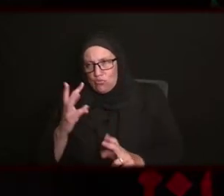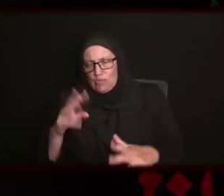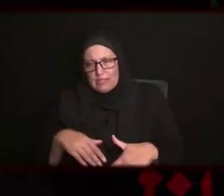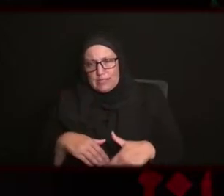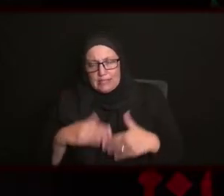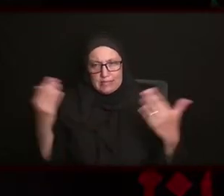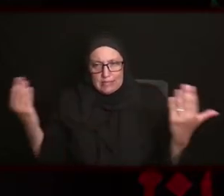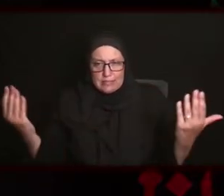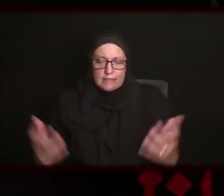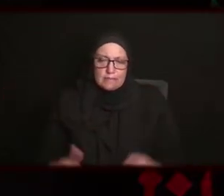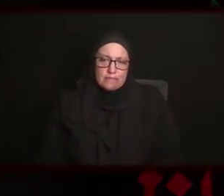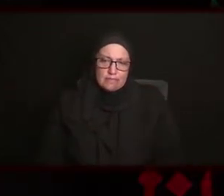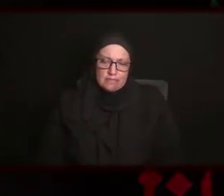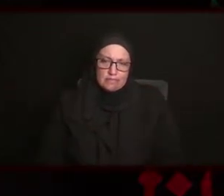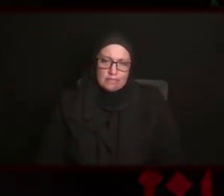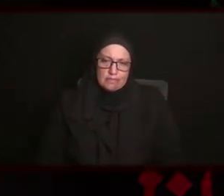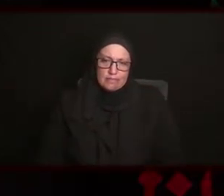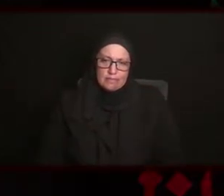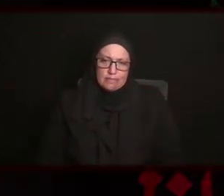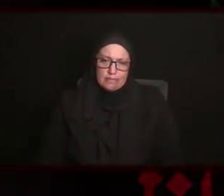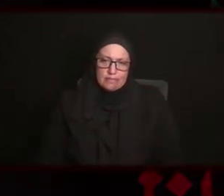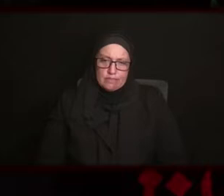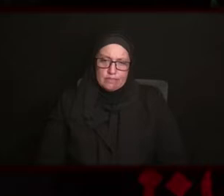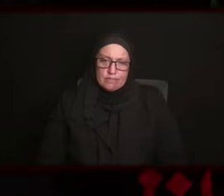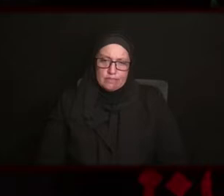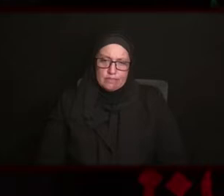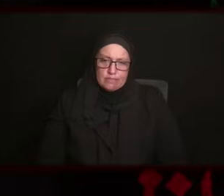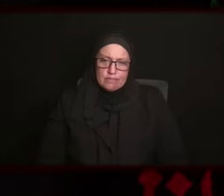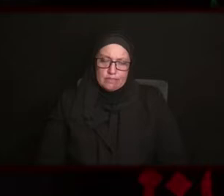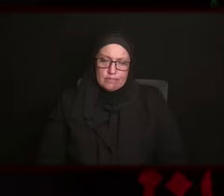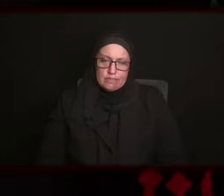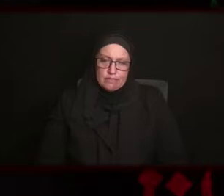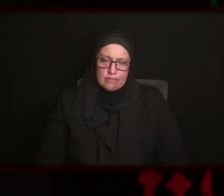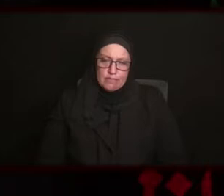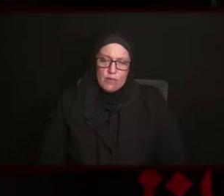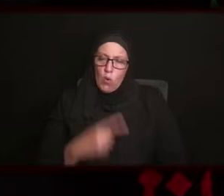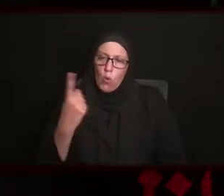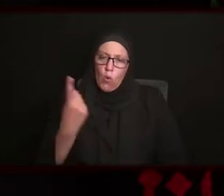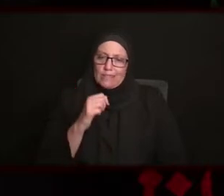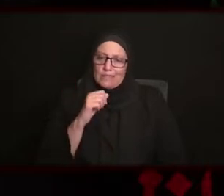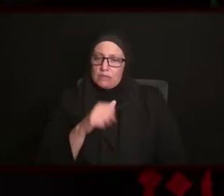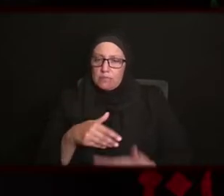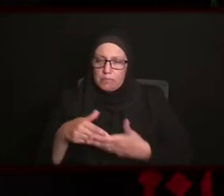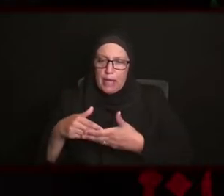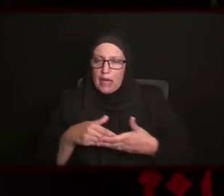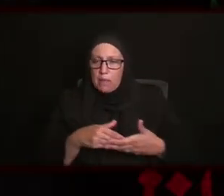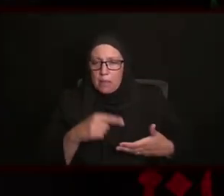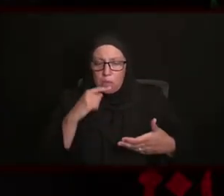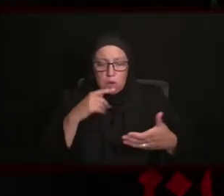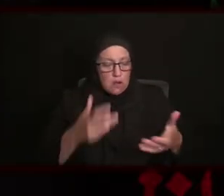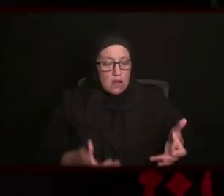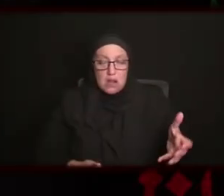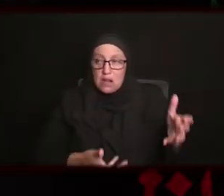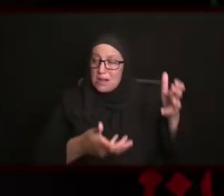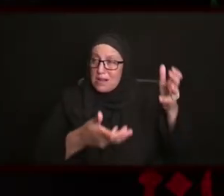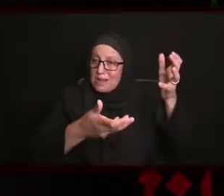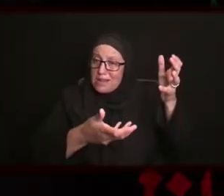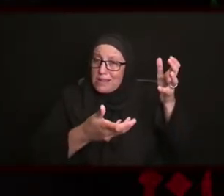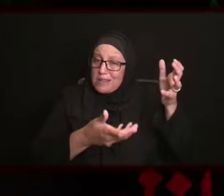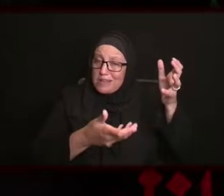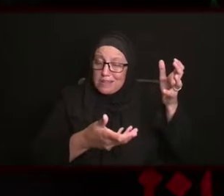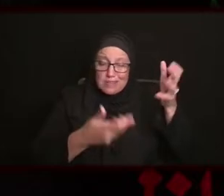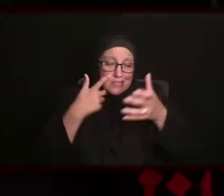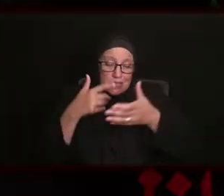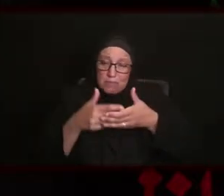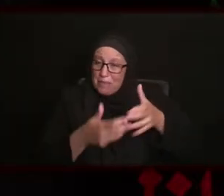3 days. The one who held up his infant son, asking the enemy for water,